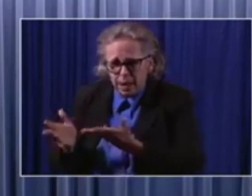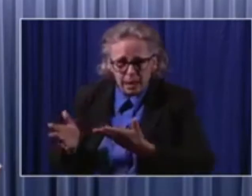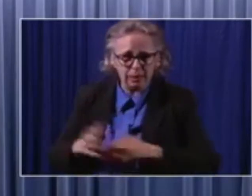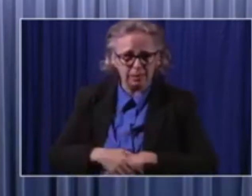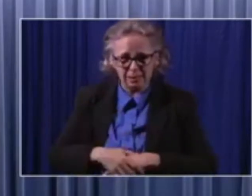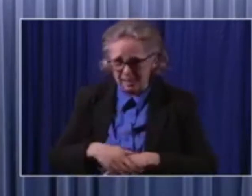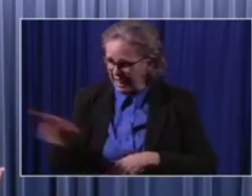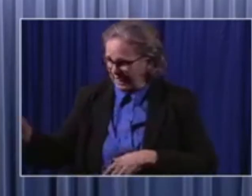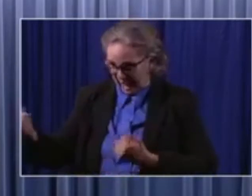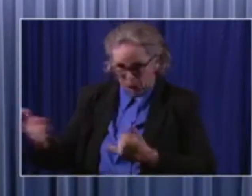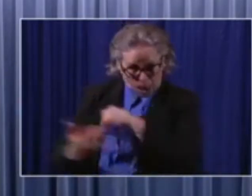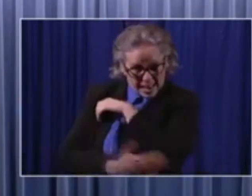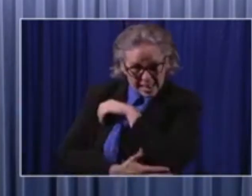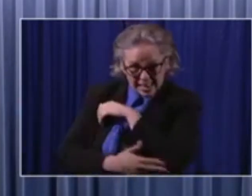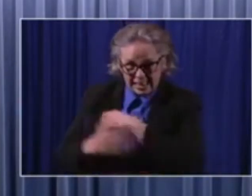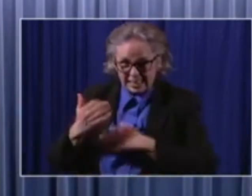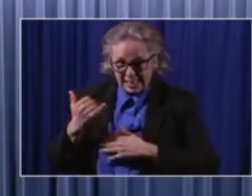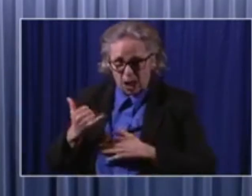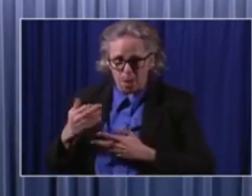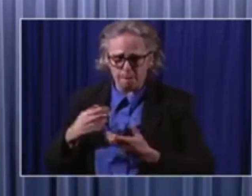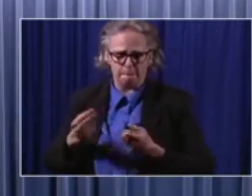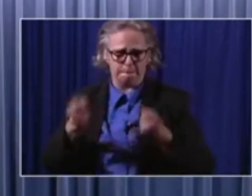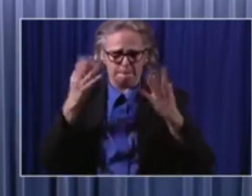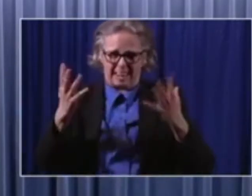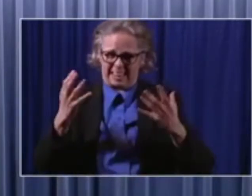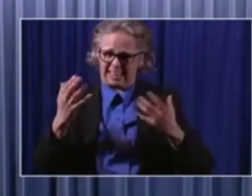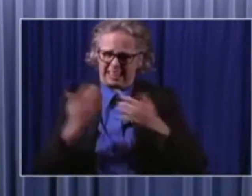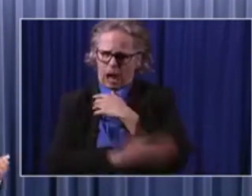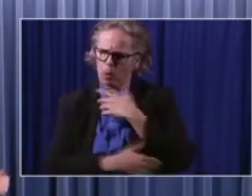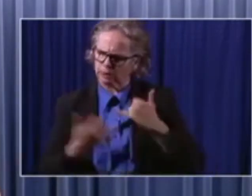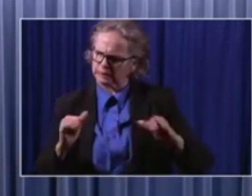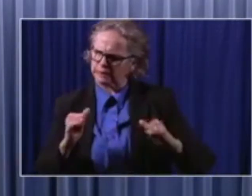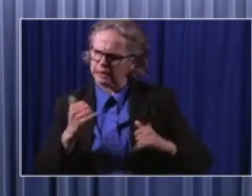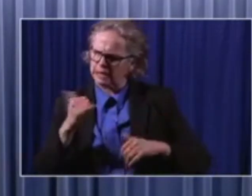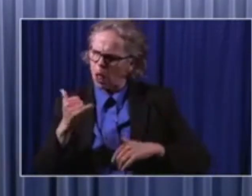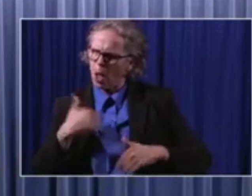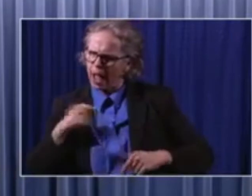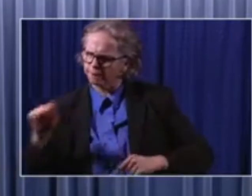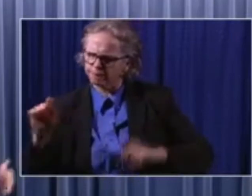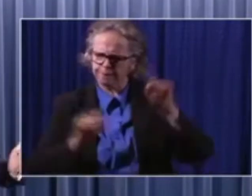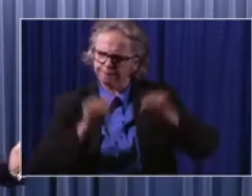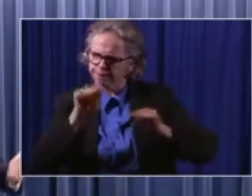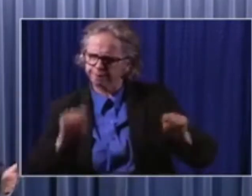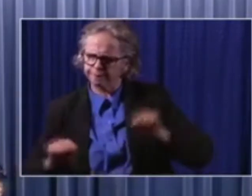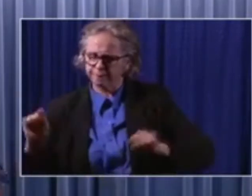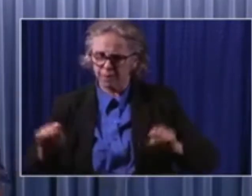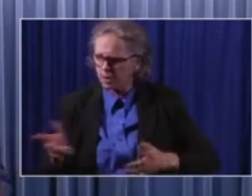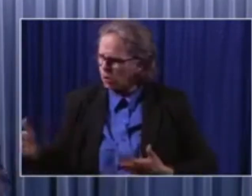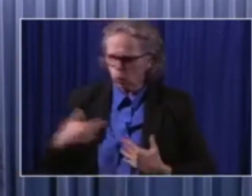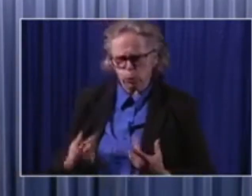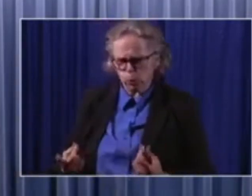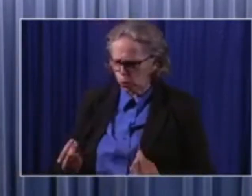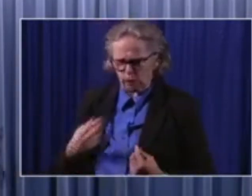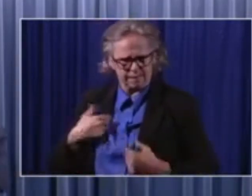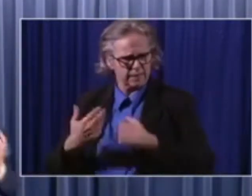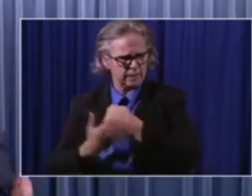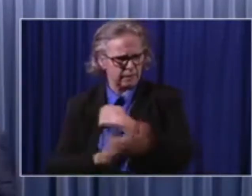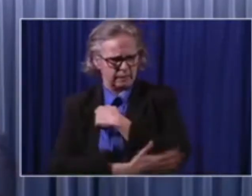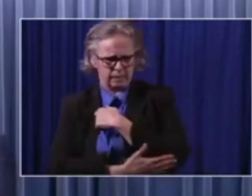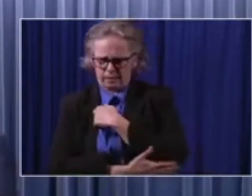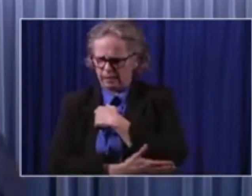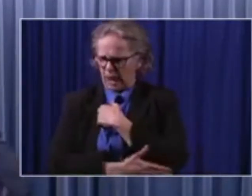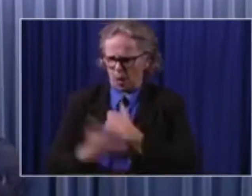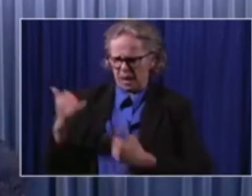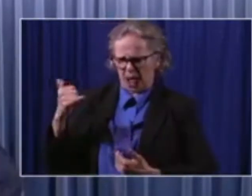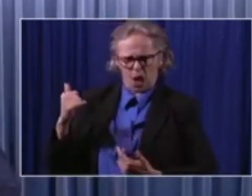We still have a lot of counties that are yellow. We're seeing things change today, but what should I be thinking